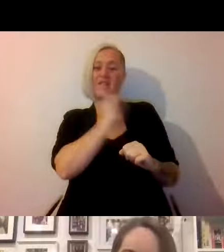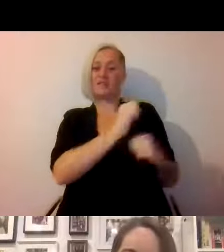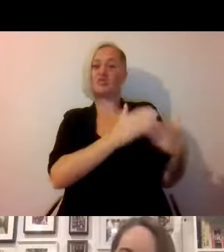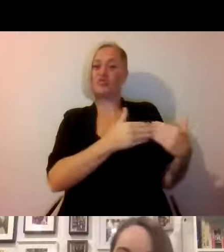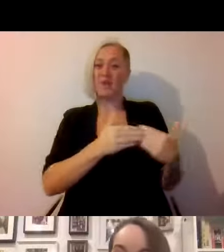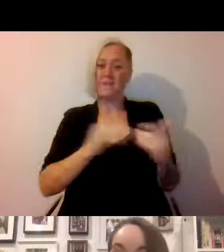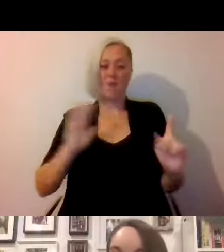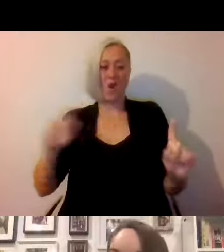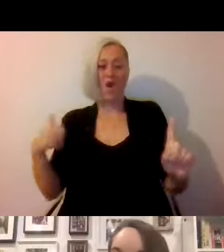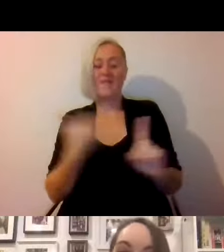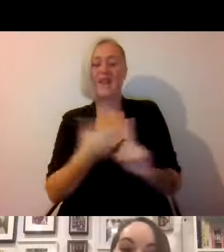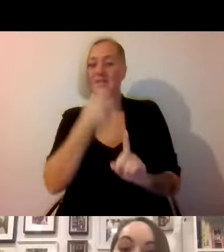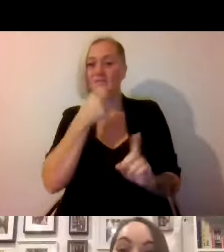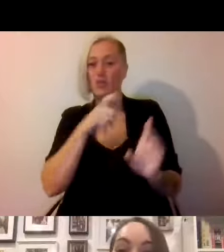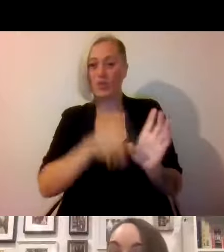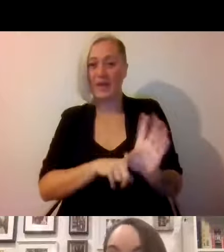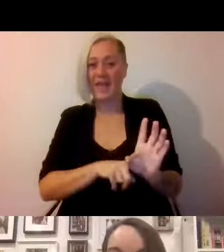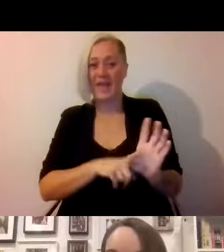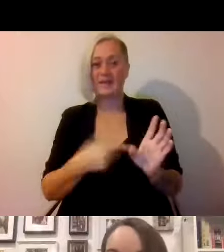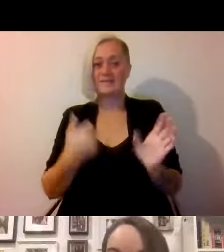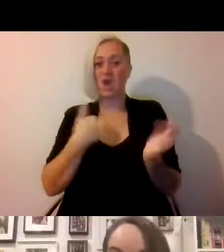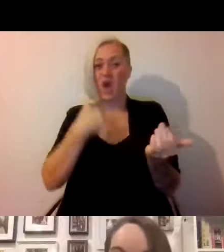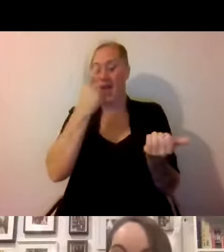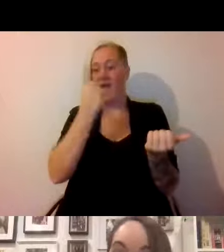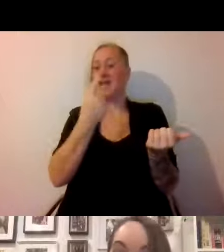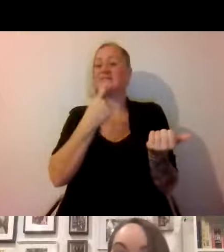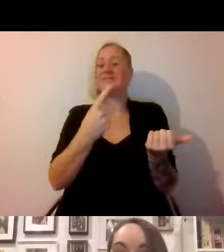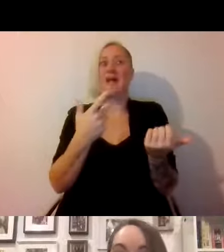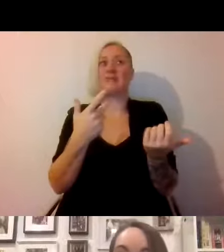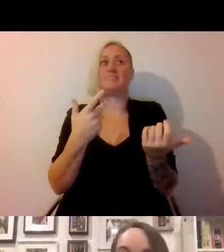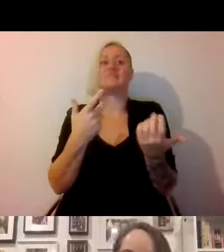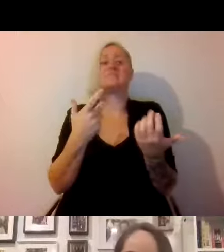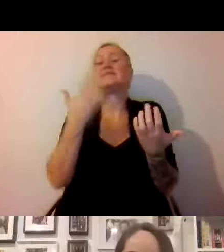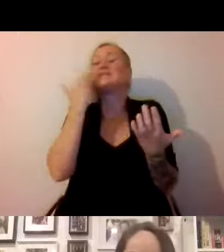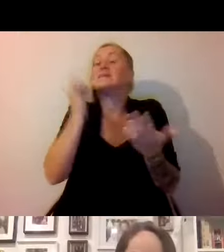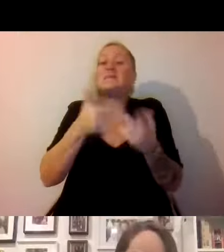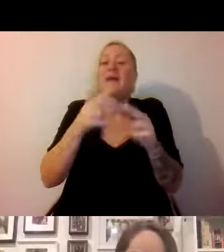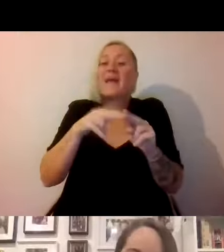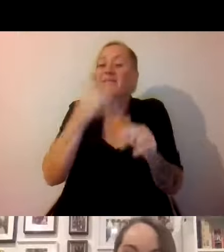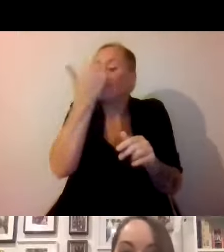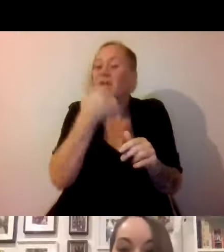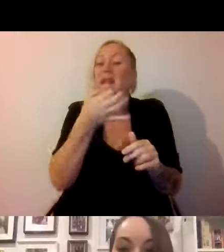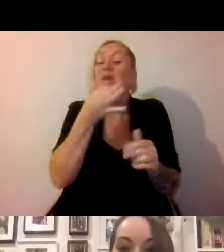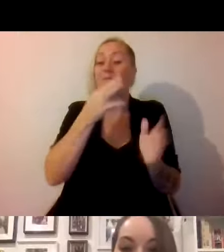attest to the fact that AUSLAN, even just a tiny bit of it, goes a really, really long way.